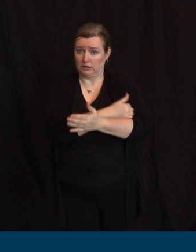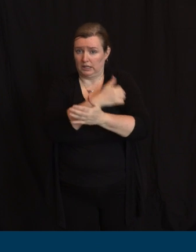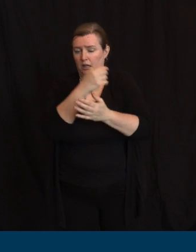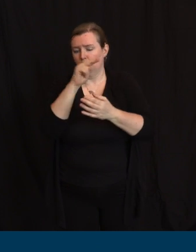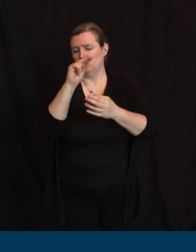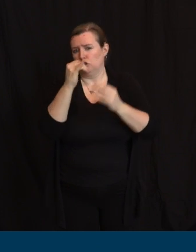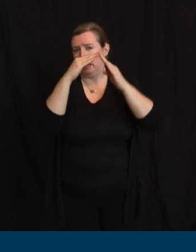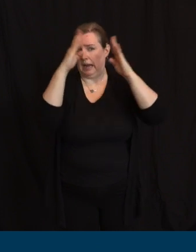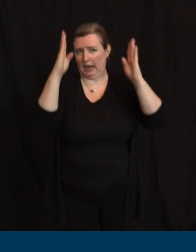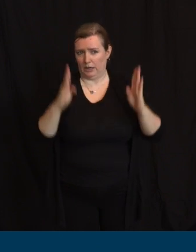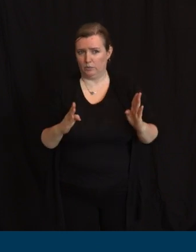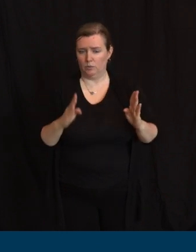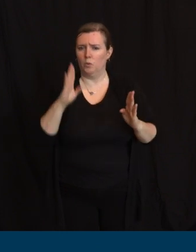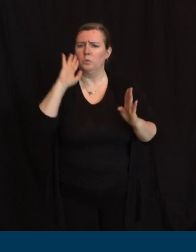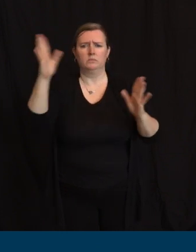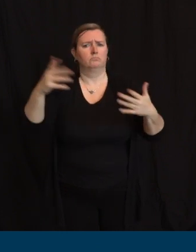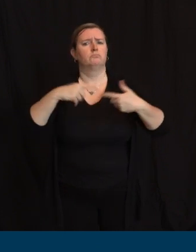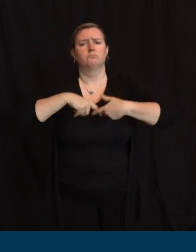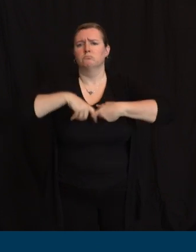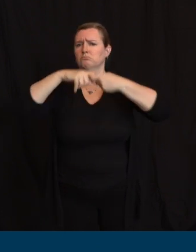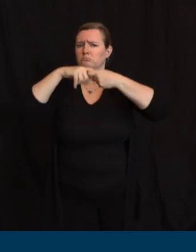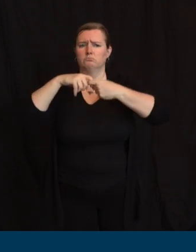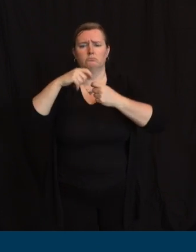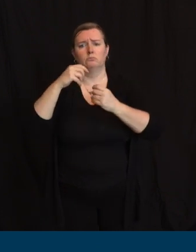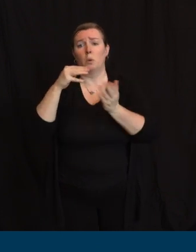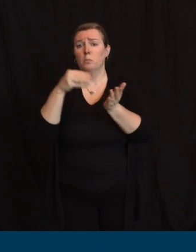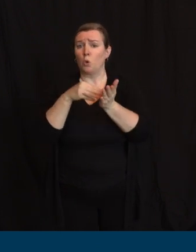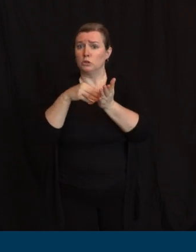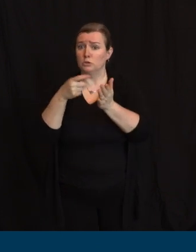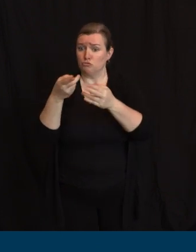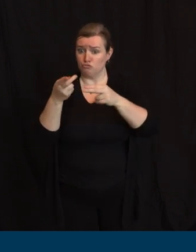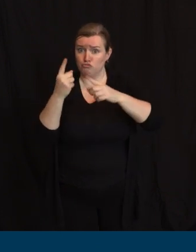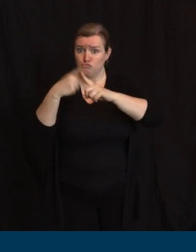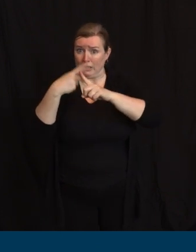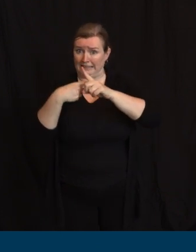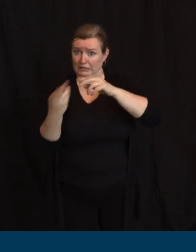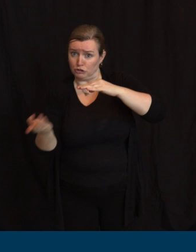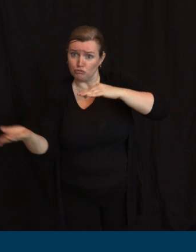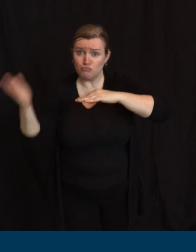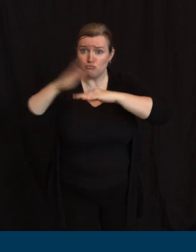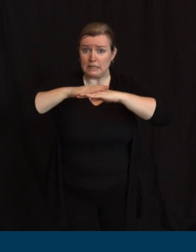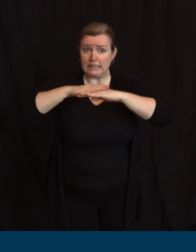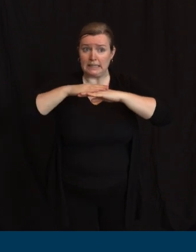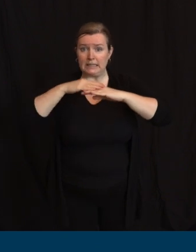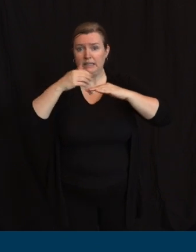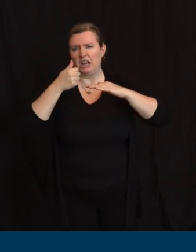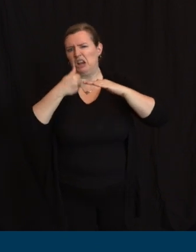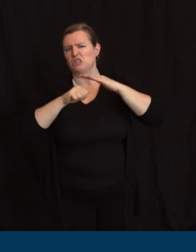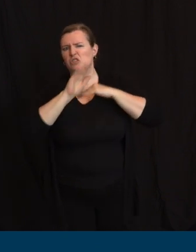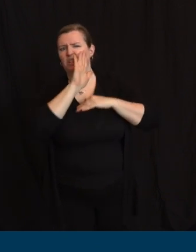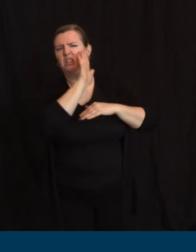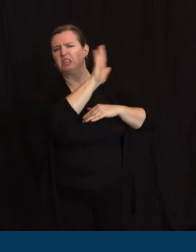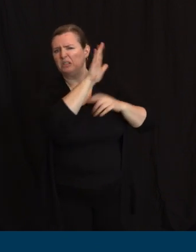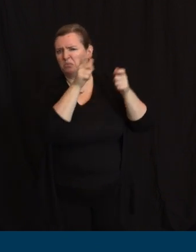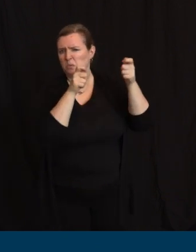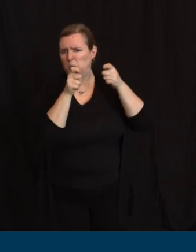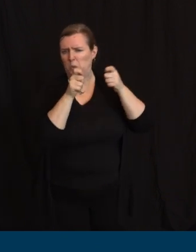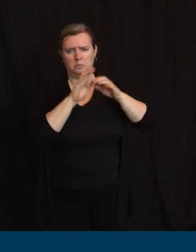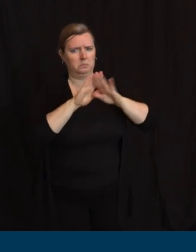suspend all rent increases at eligible properties within its entire portfolio. That's